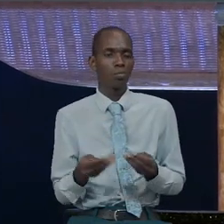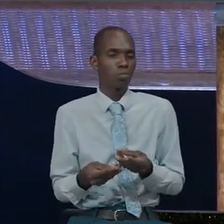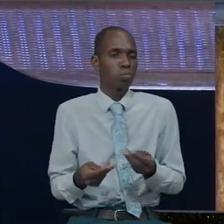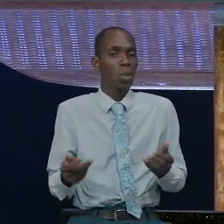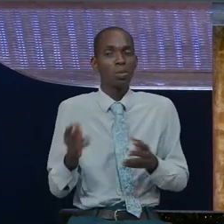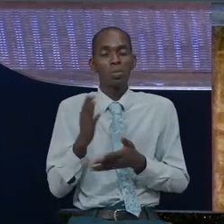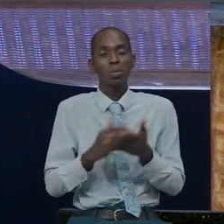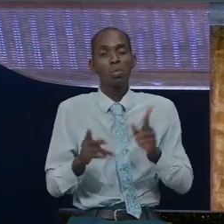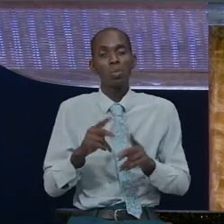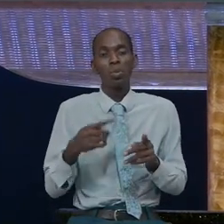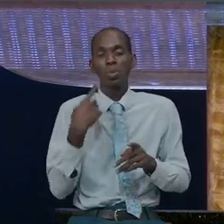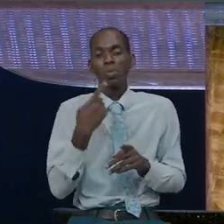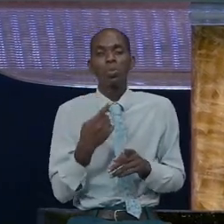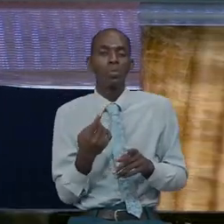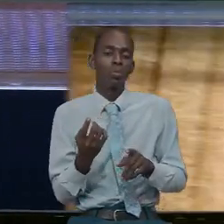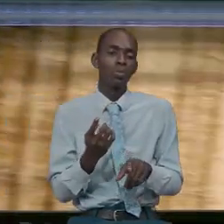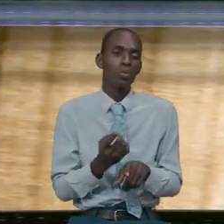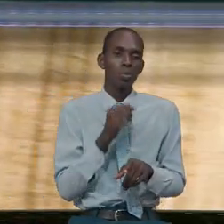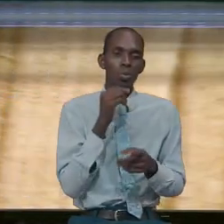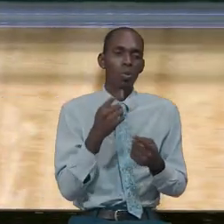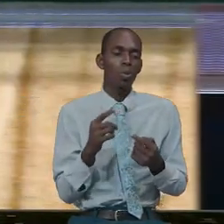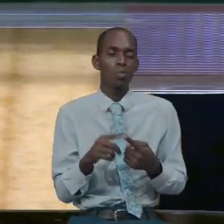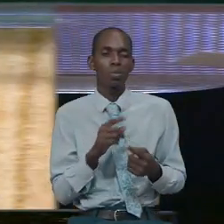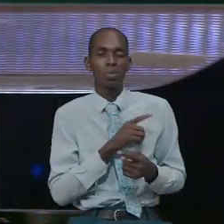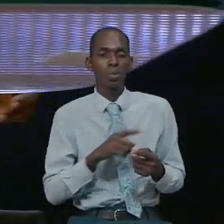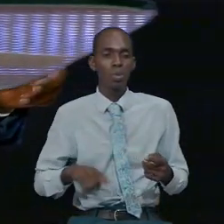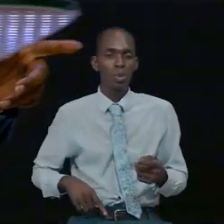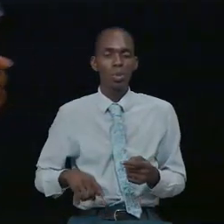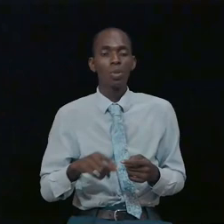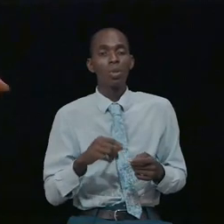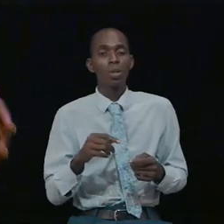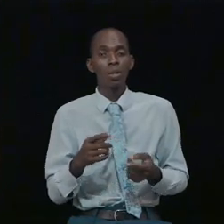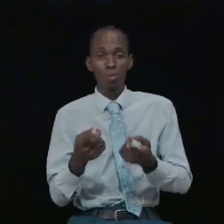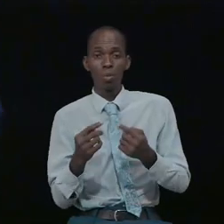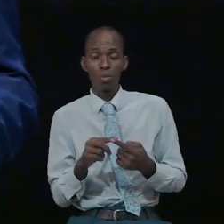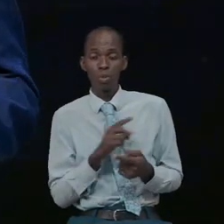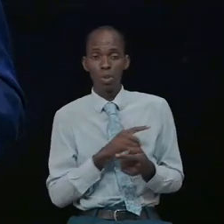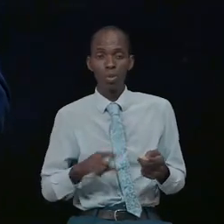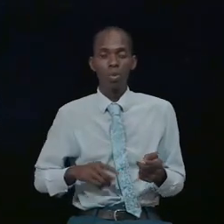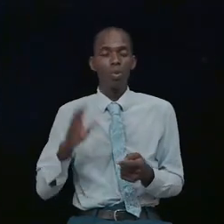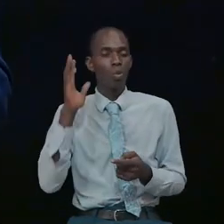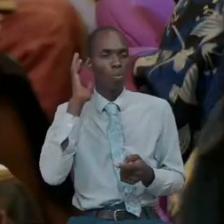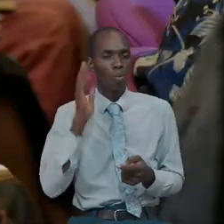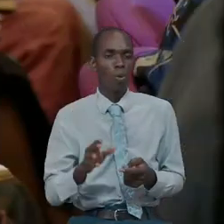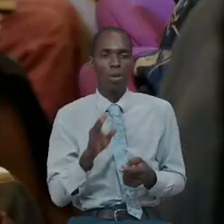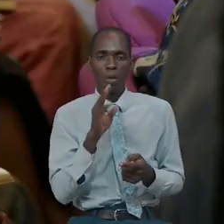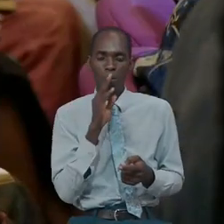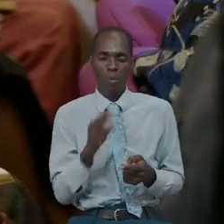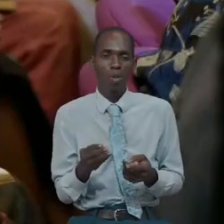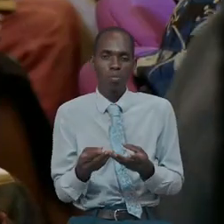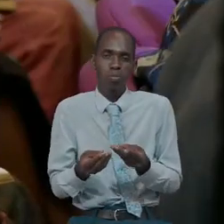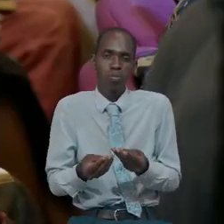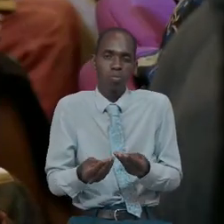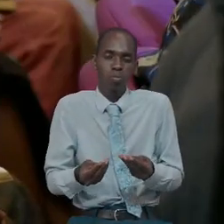not voluntarily turn unto the Lord, they shall be broken. Not only that, they will be kind of